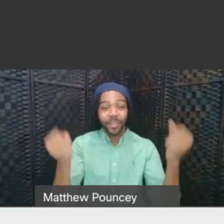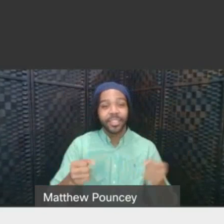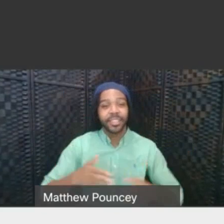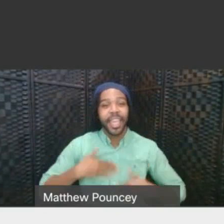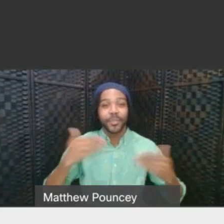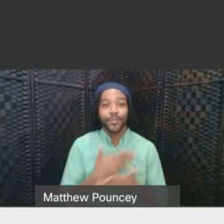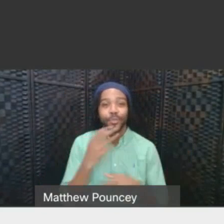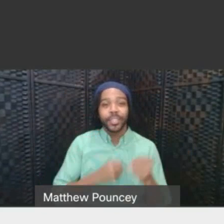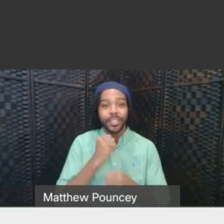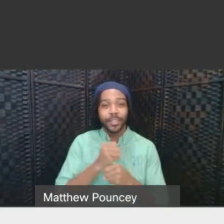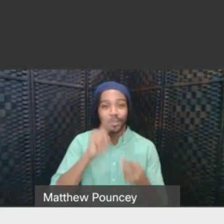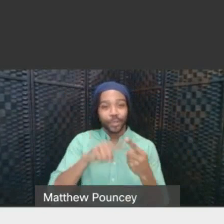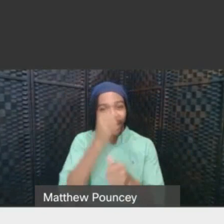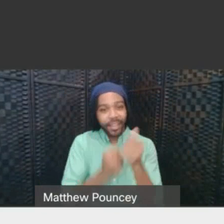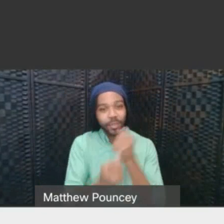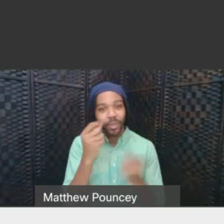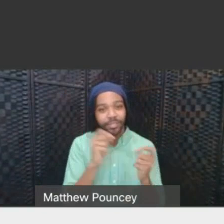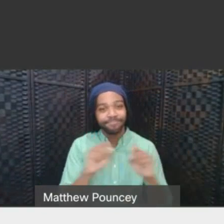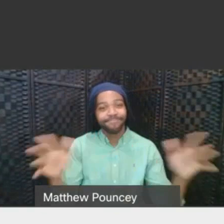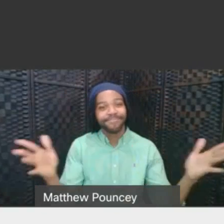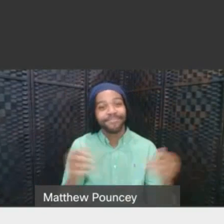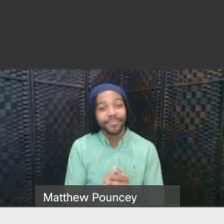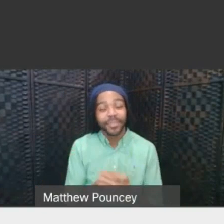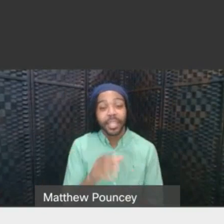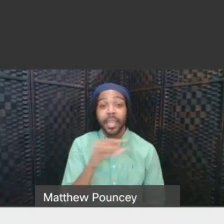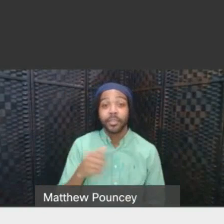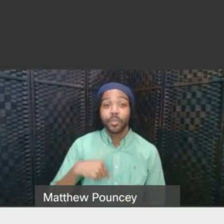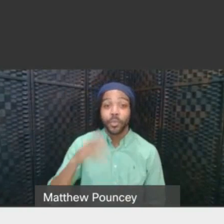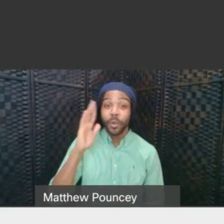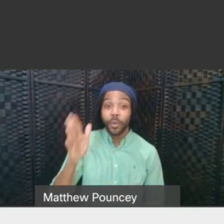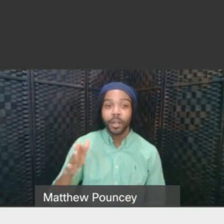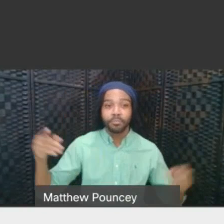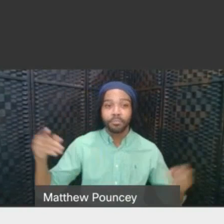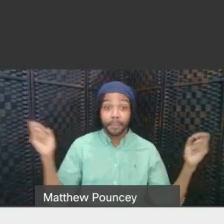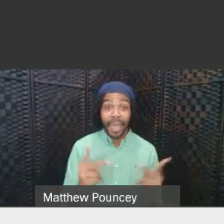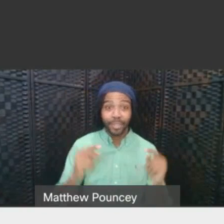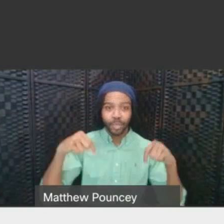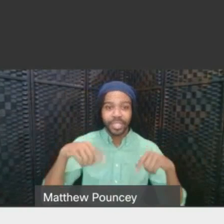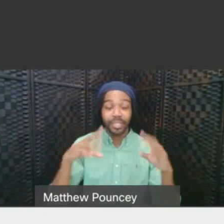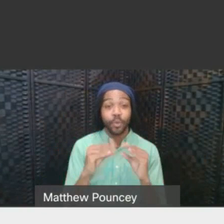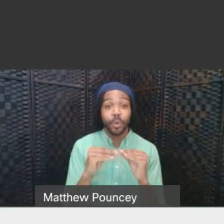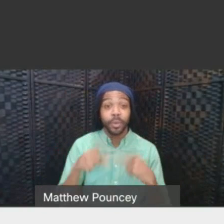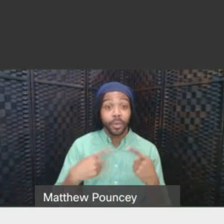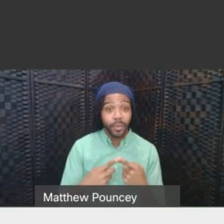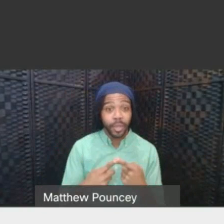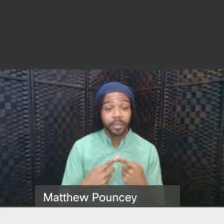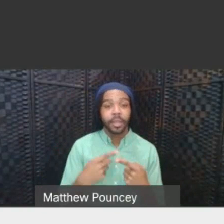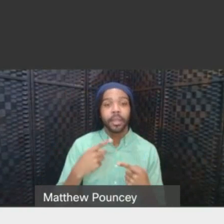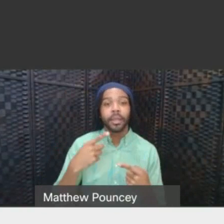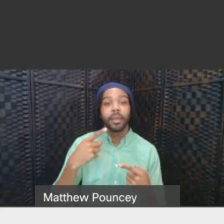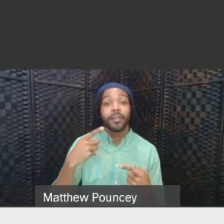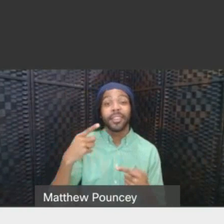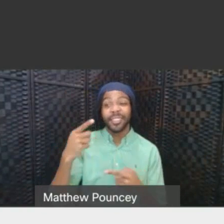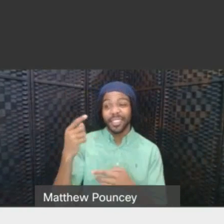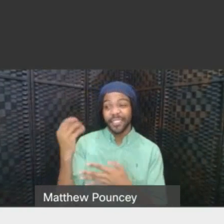to everyone. And we will return to this forum the